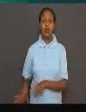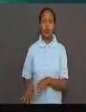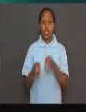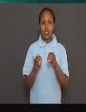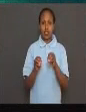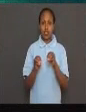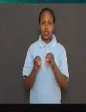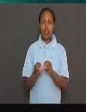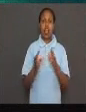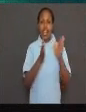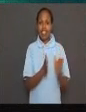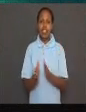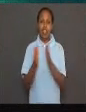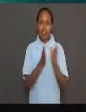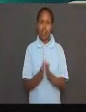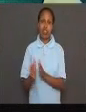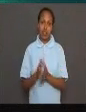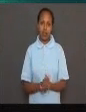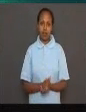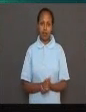Students, let's get ready.